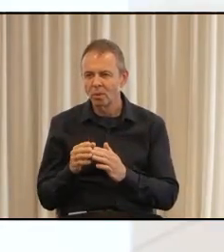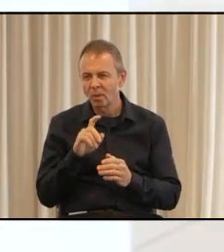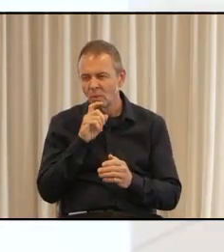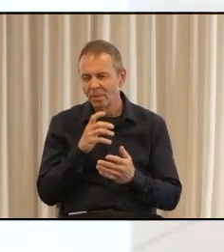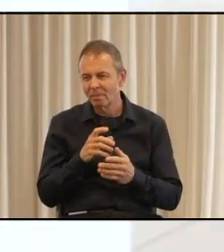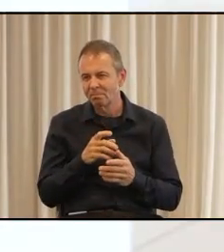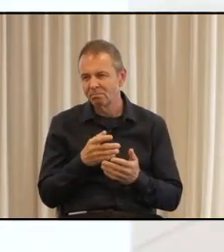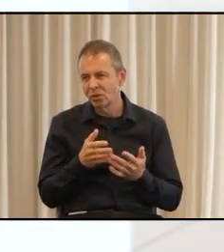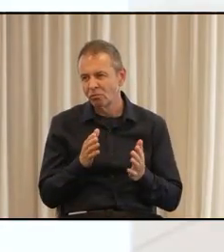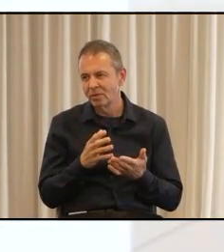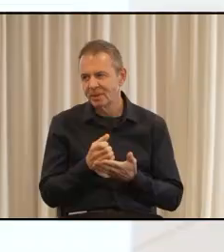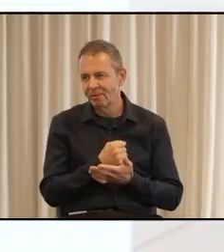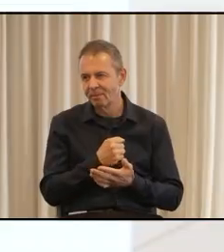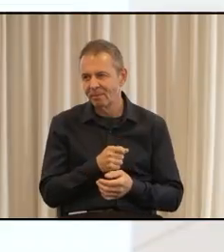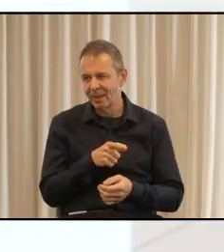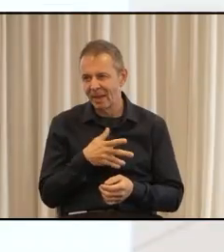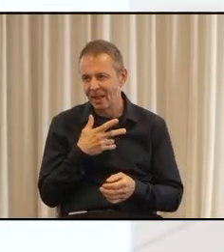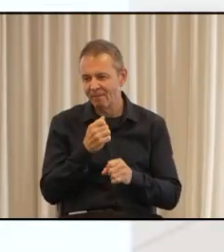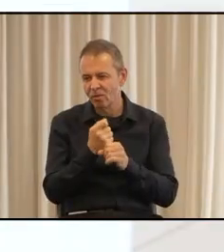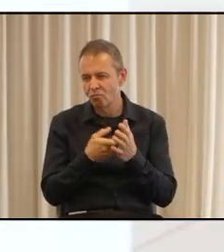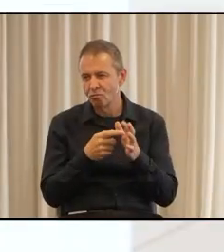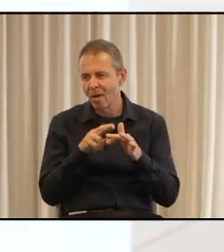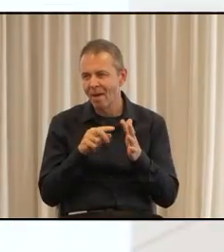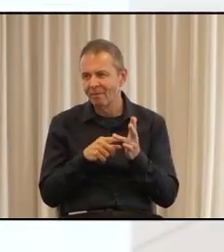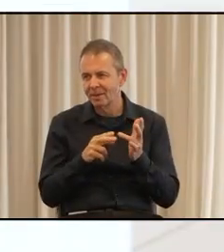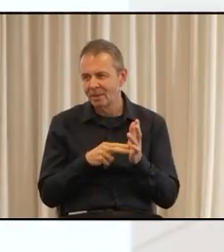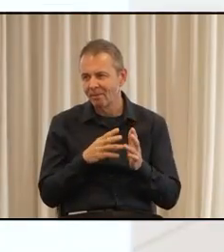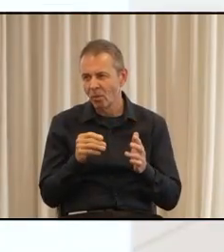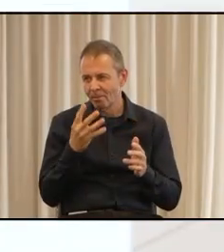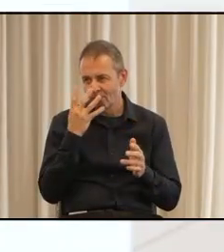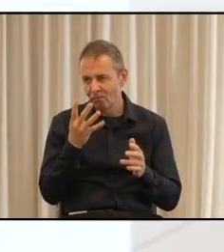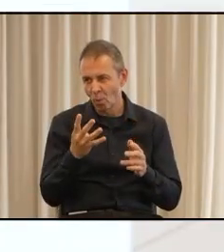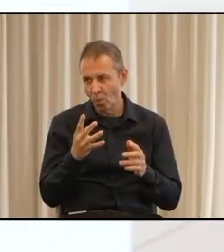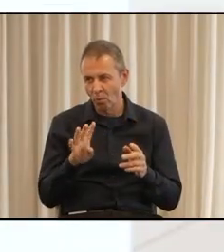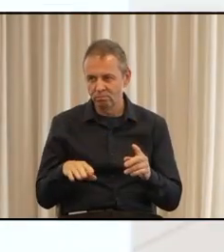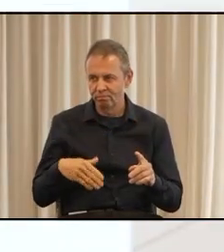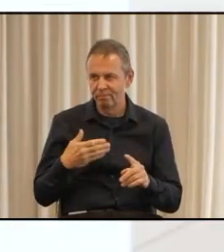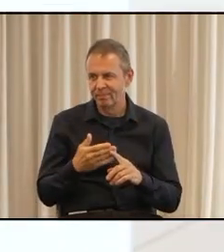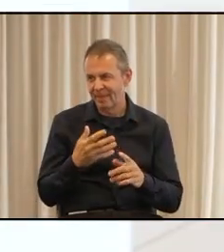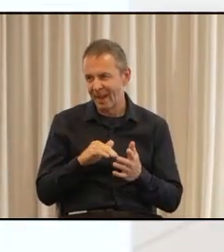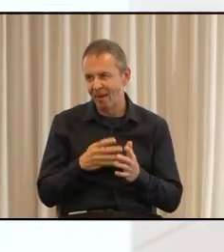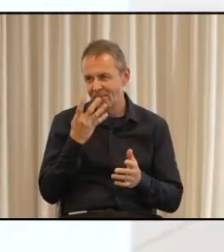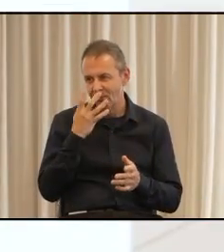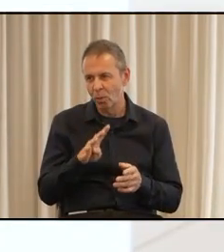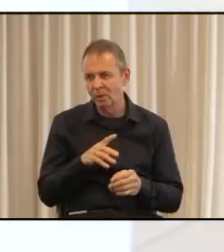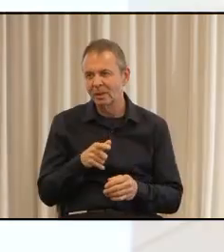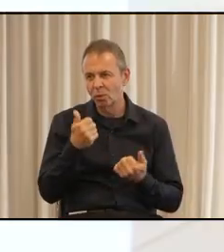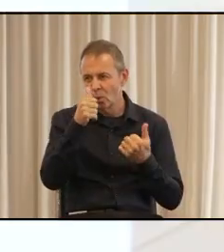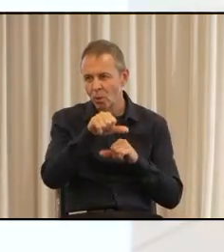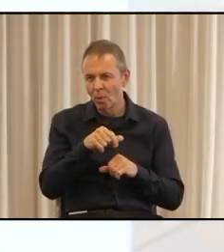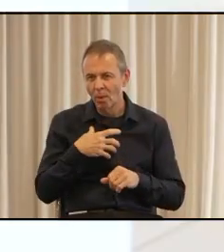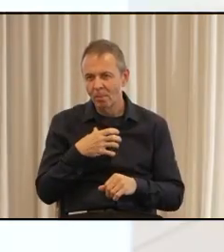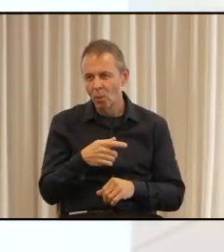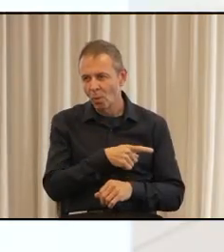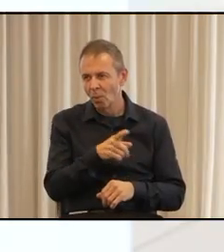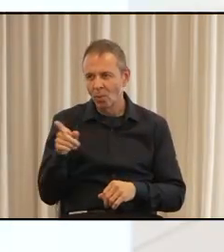And he's lived in Grafton since he was 4 years old, and he's now 40 years old. And so he knows far more people than